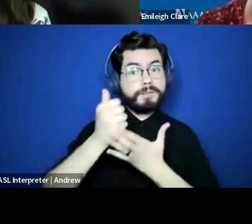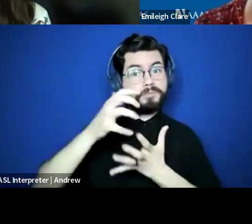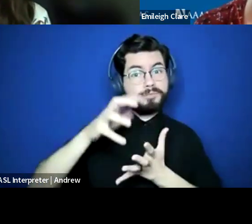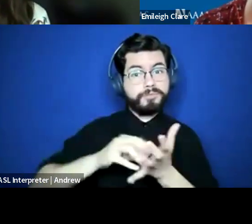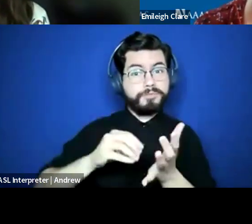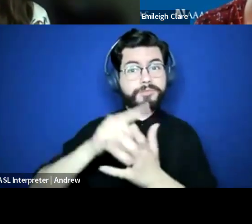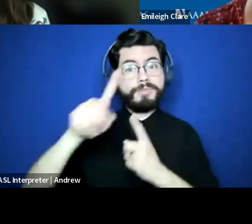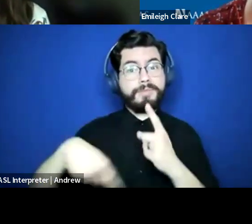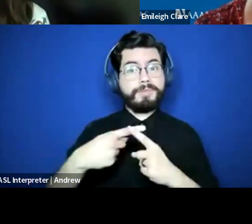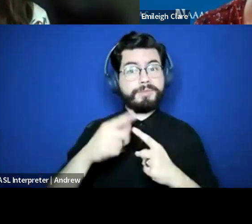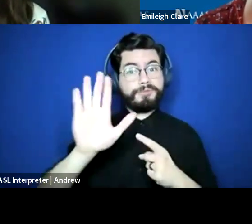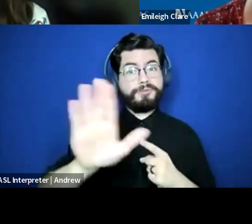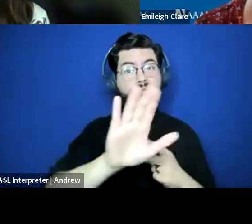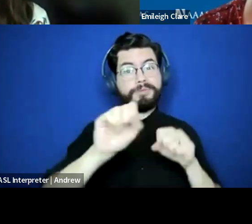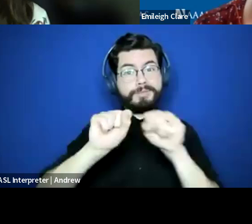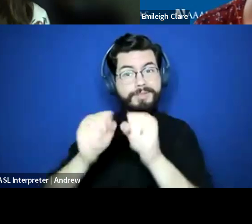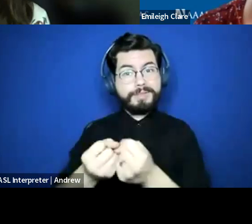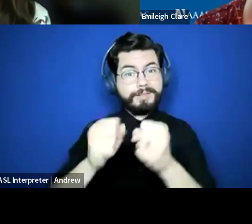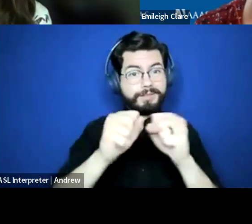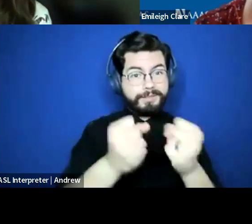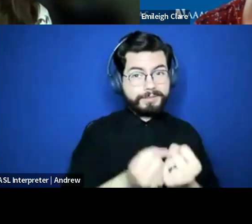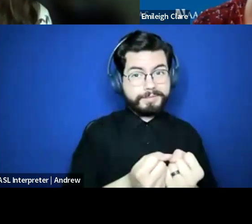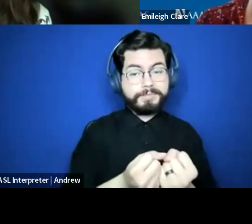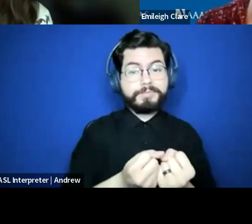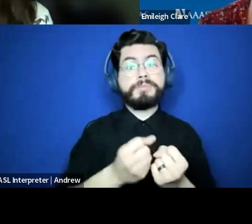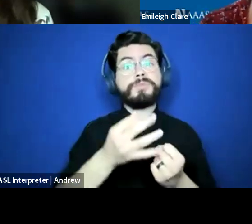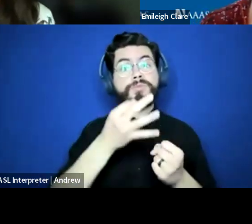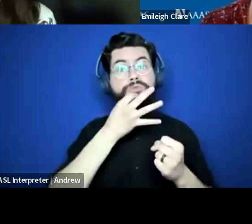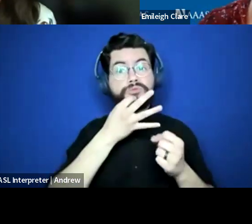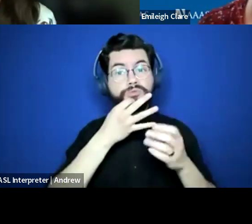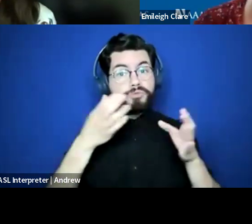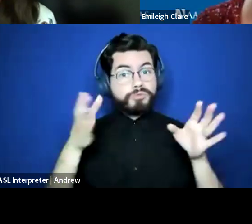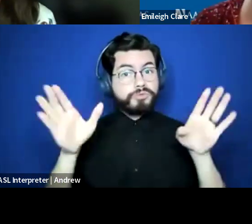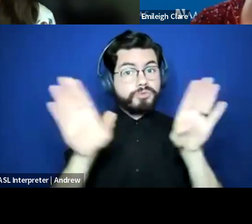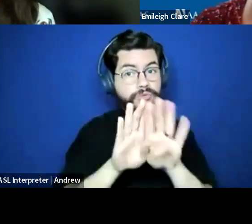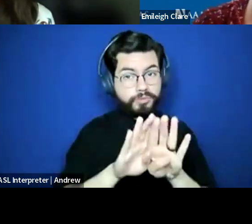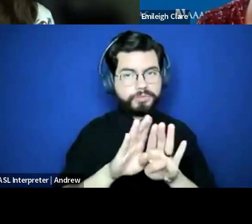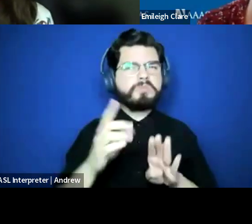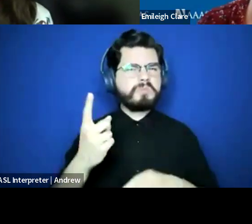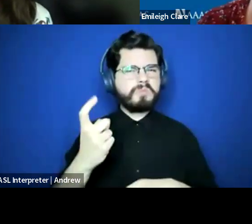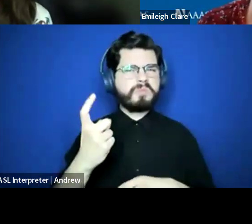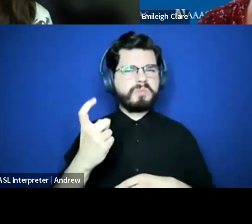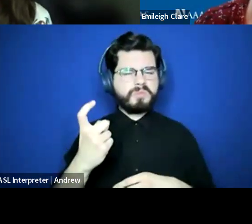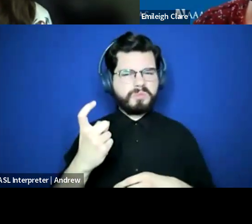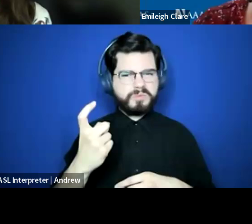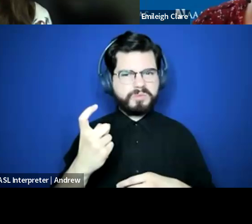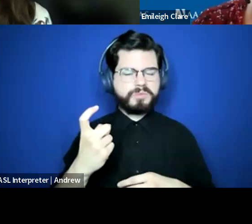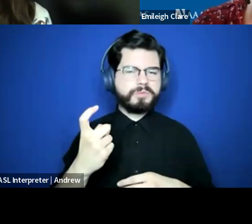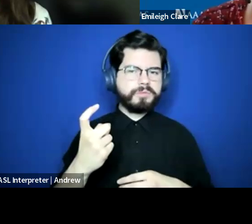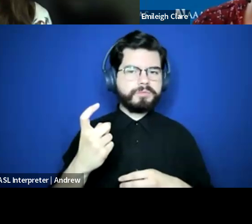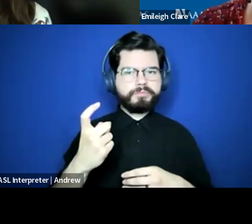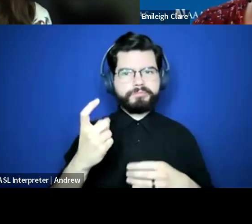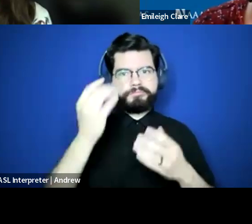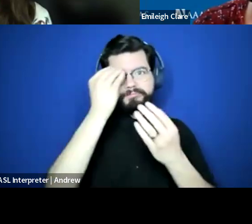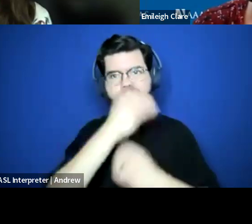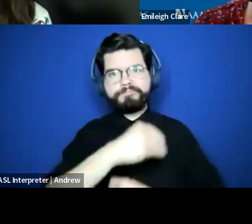professional societies. So before we officially close out today's webinar, we just have a few more pieces